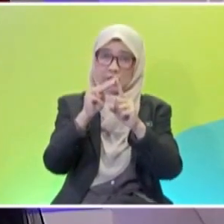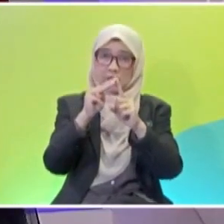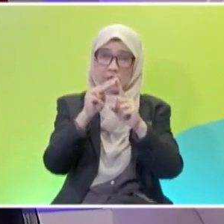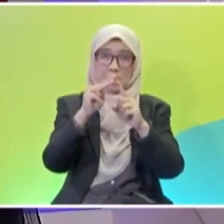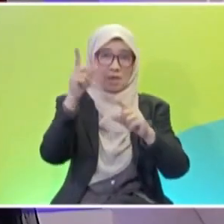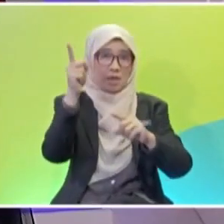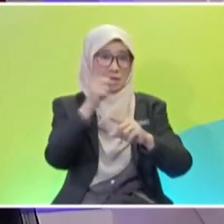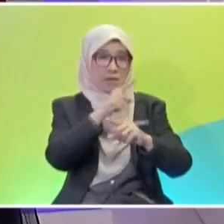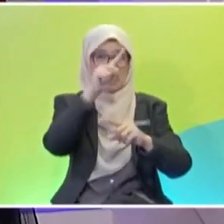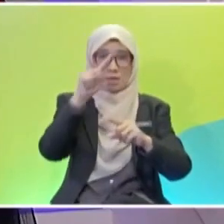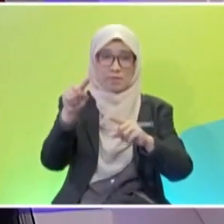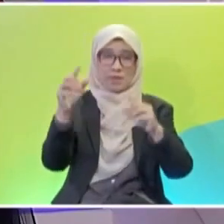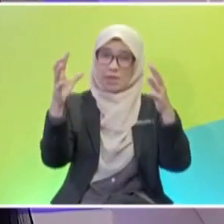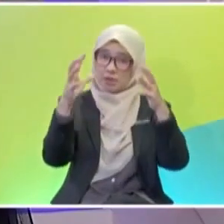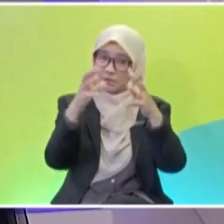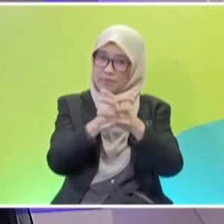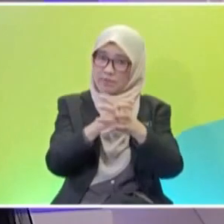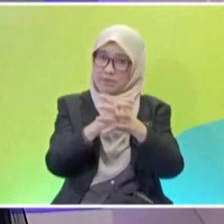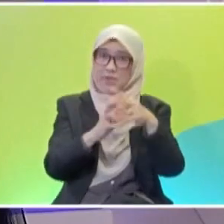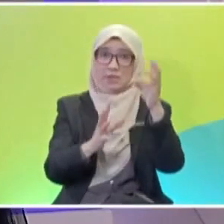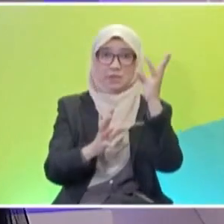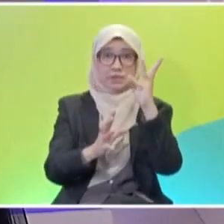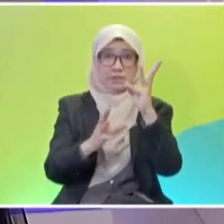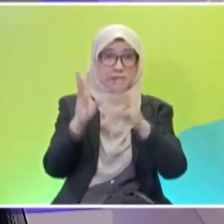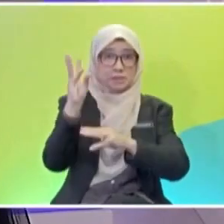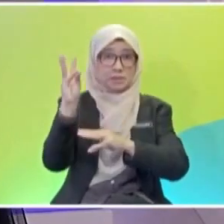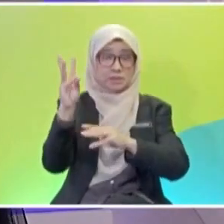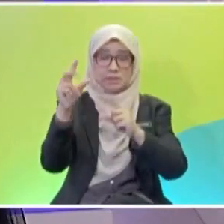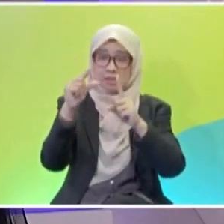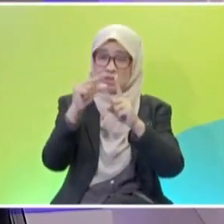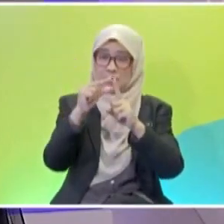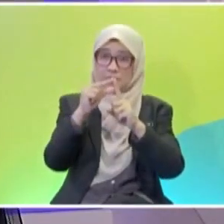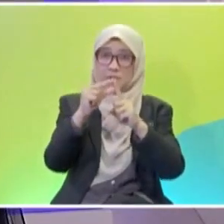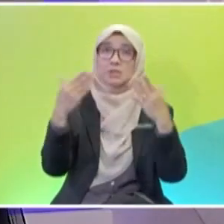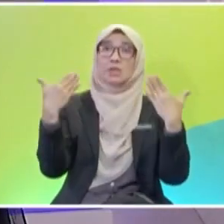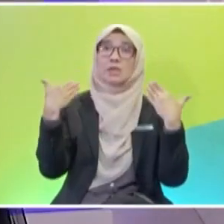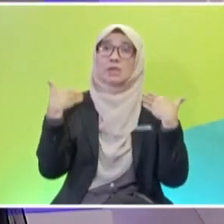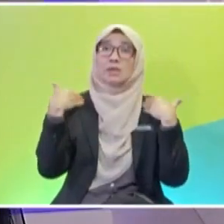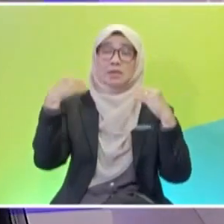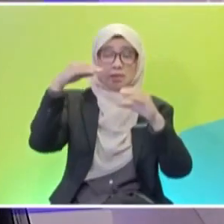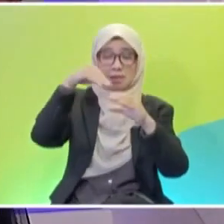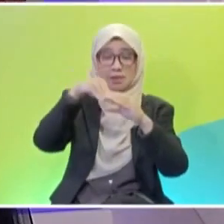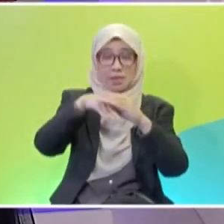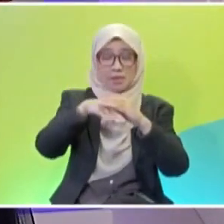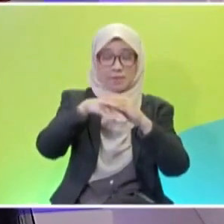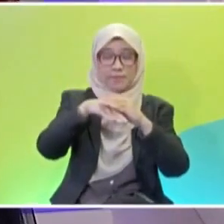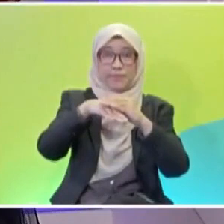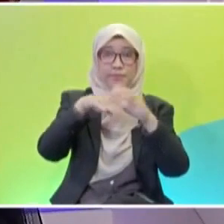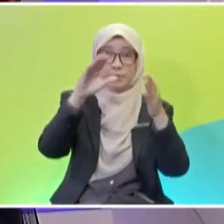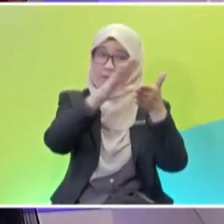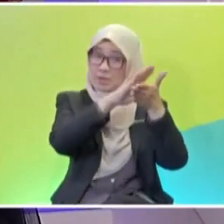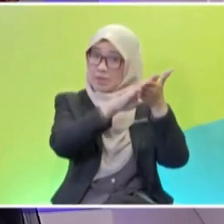words that are actually highlighted in the reading text. If you notice just now, if you are looking at